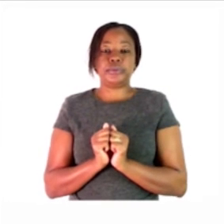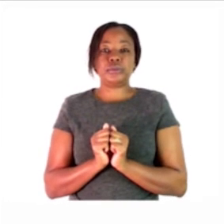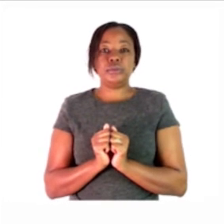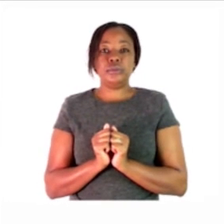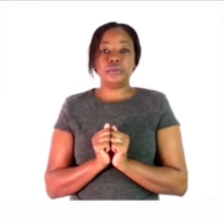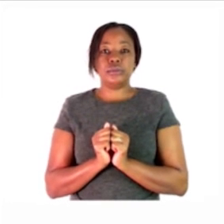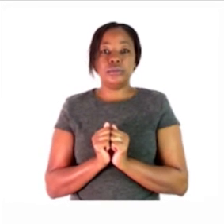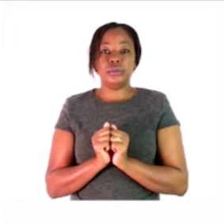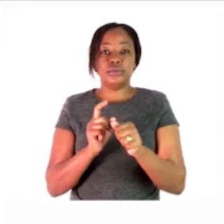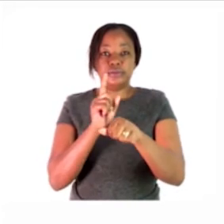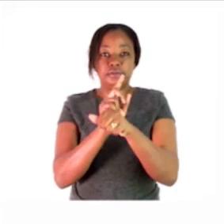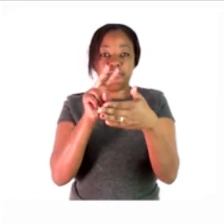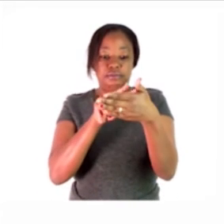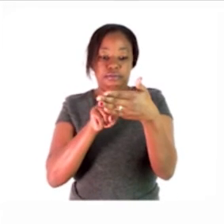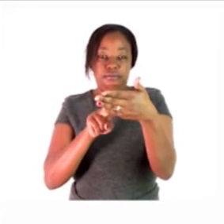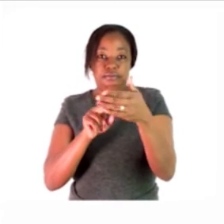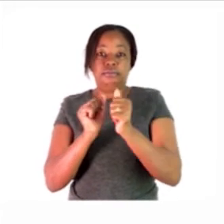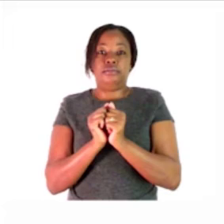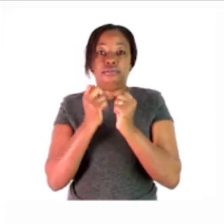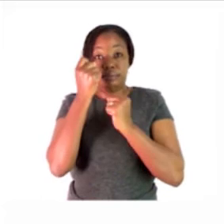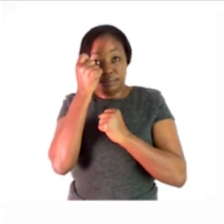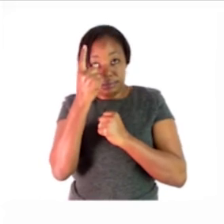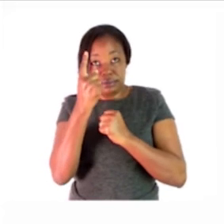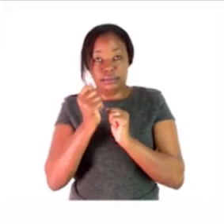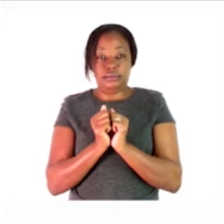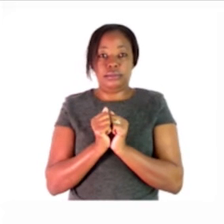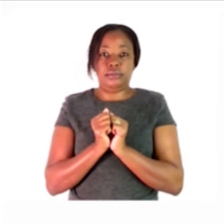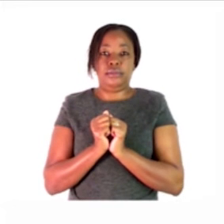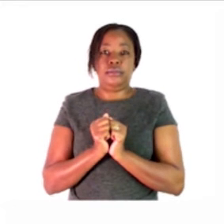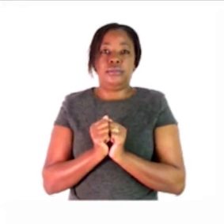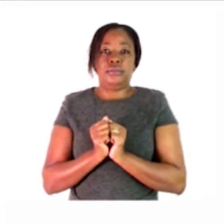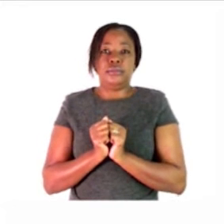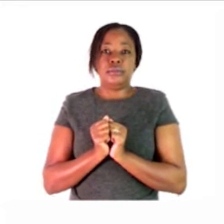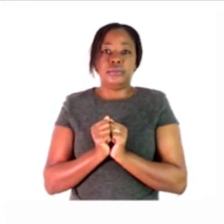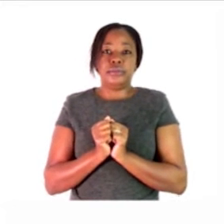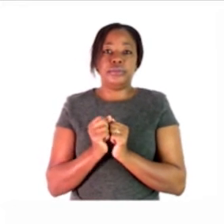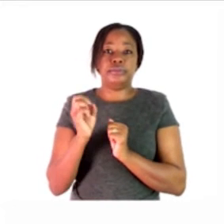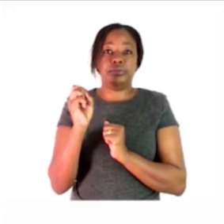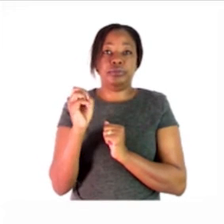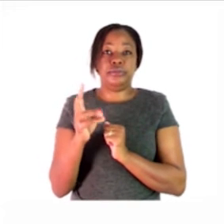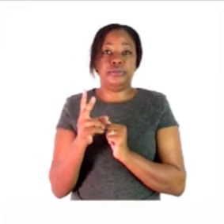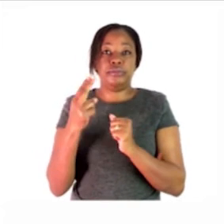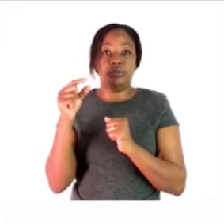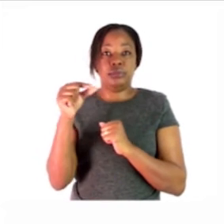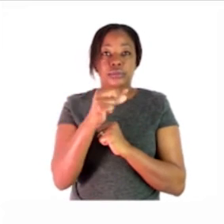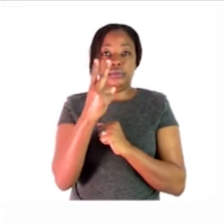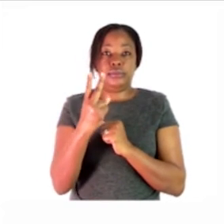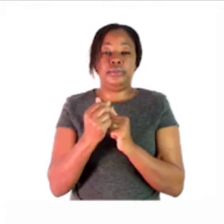to choose the correct homonym to fill in the sentence. Okay, grade 2, enjoy